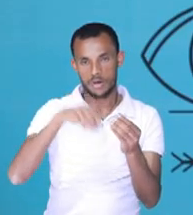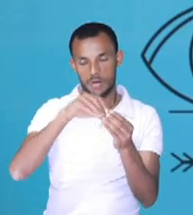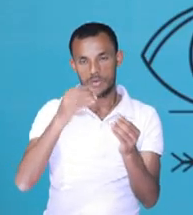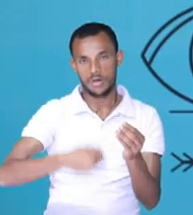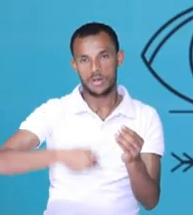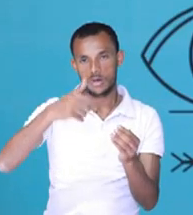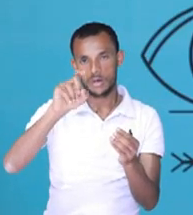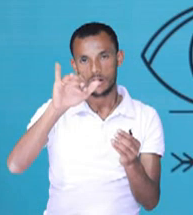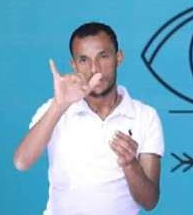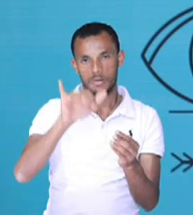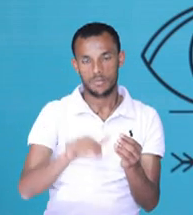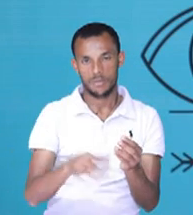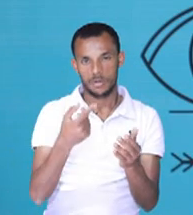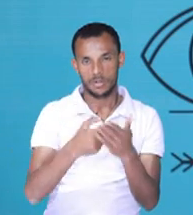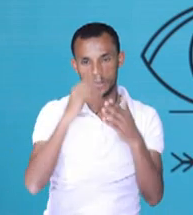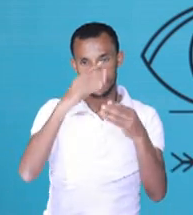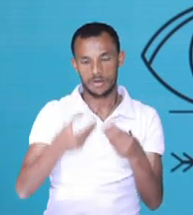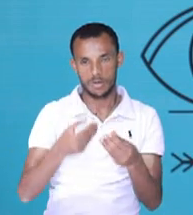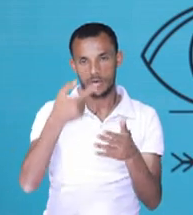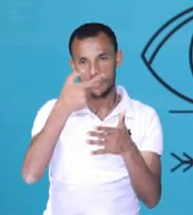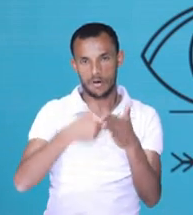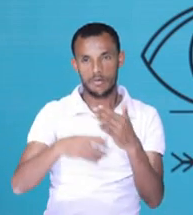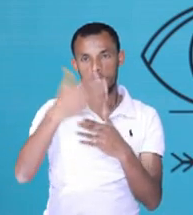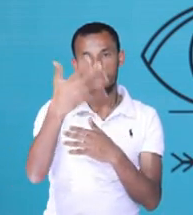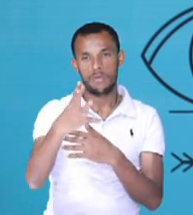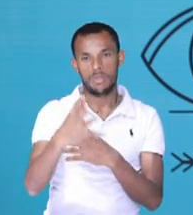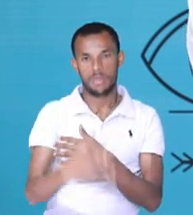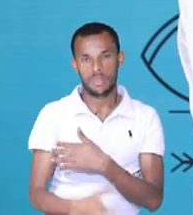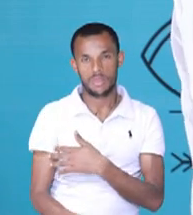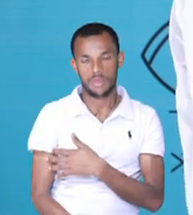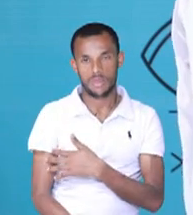other one, xy. This gives a value to be equal to 15.